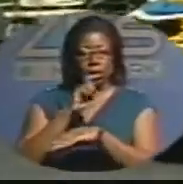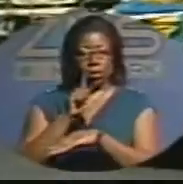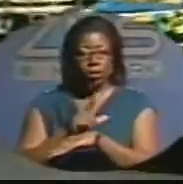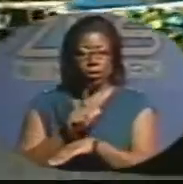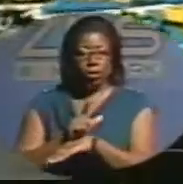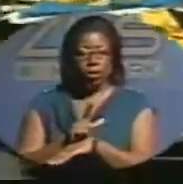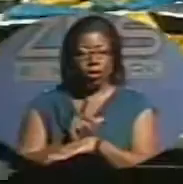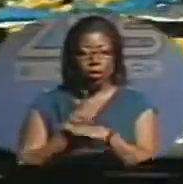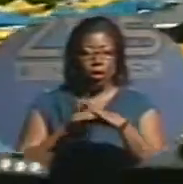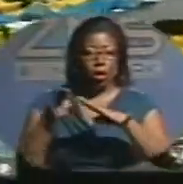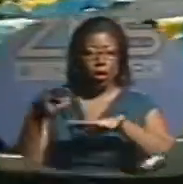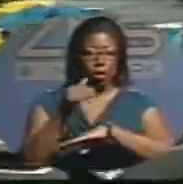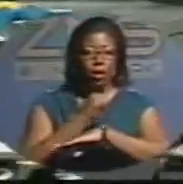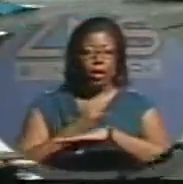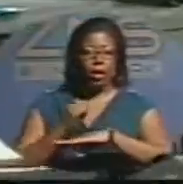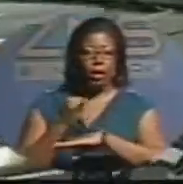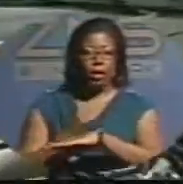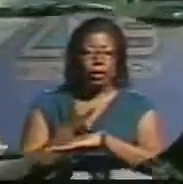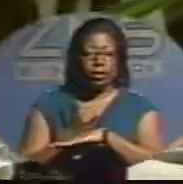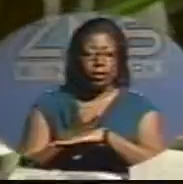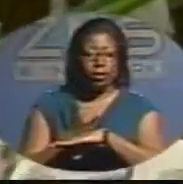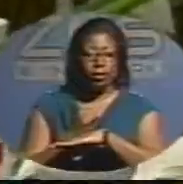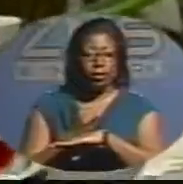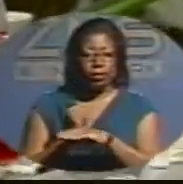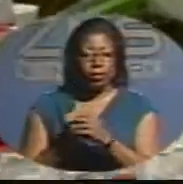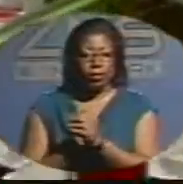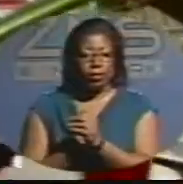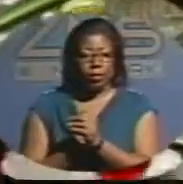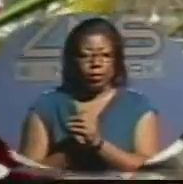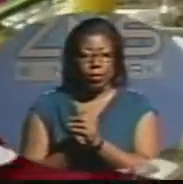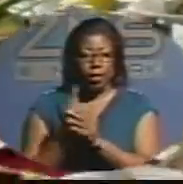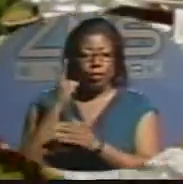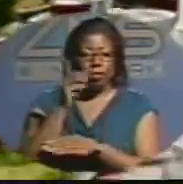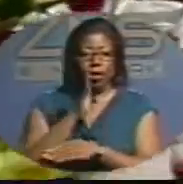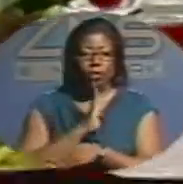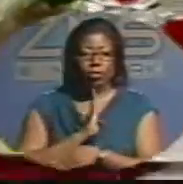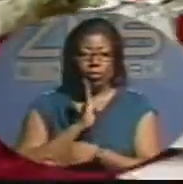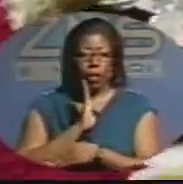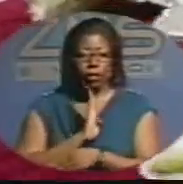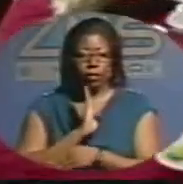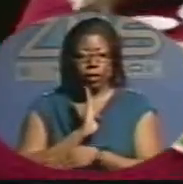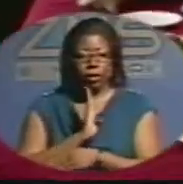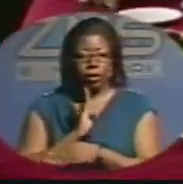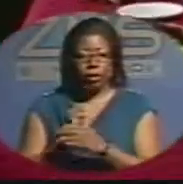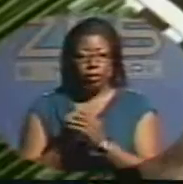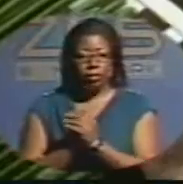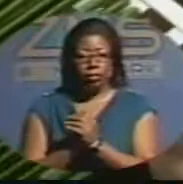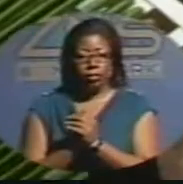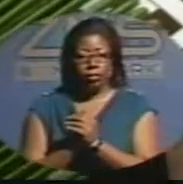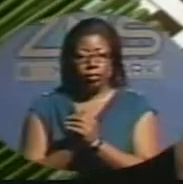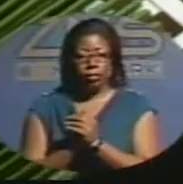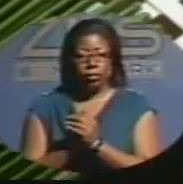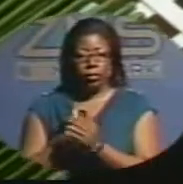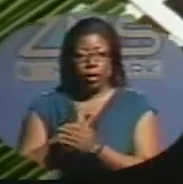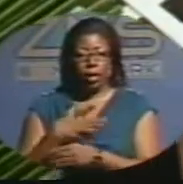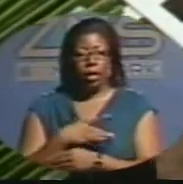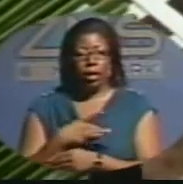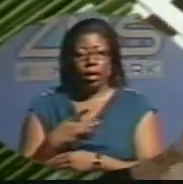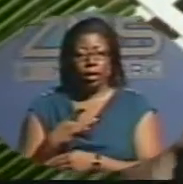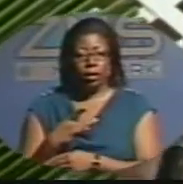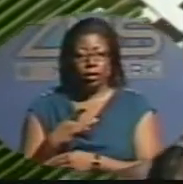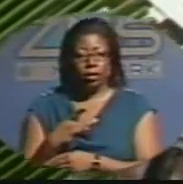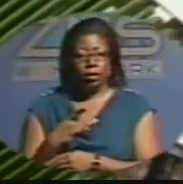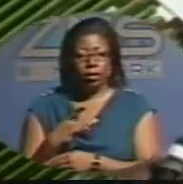to Bryland, that sweet little island, Tingham Village, for a breakfast reception. And like the song